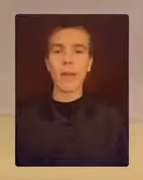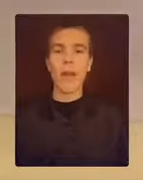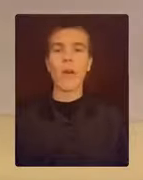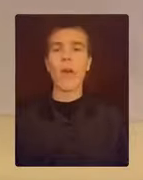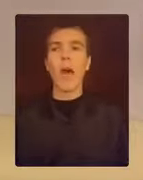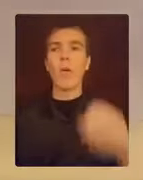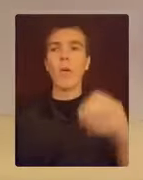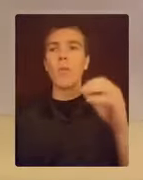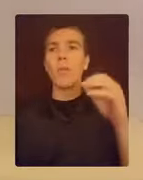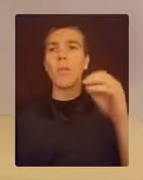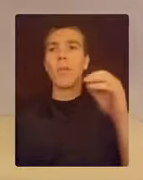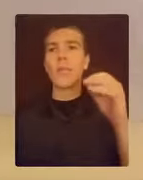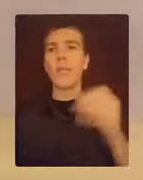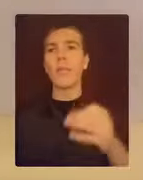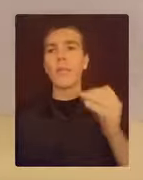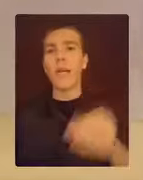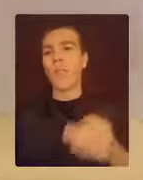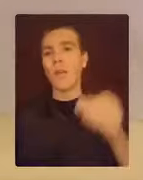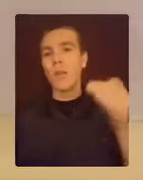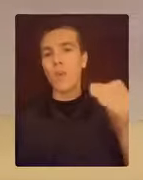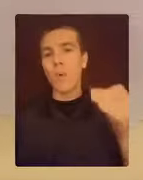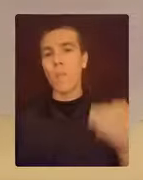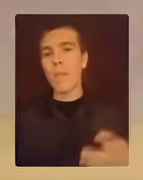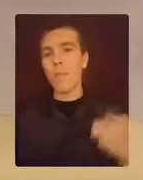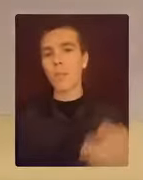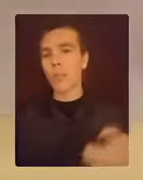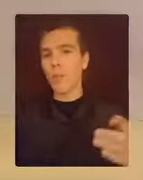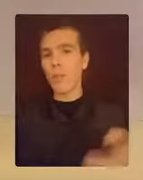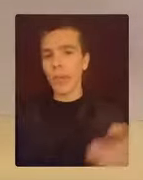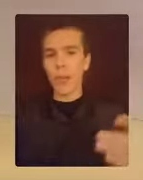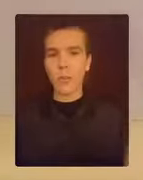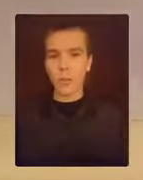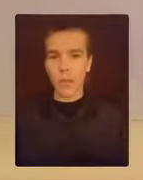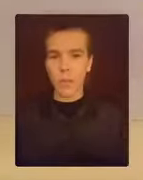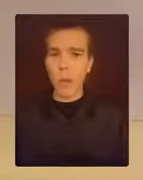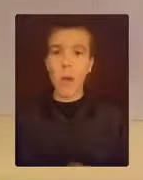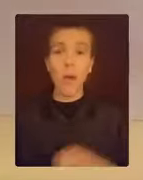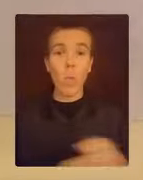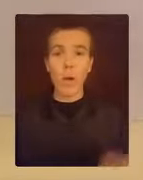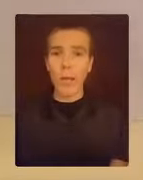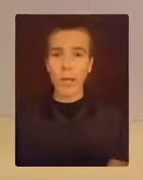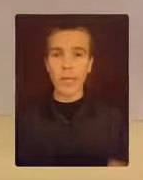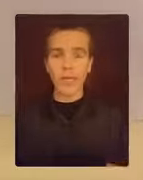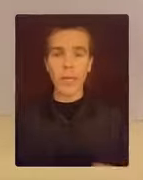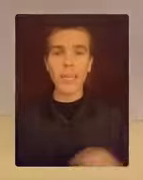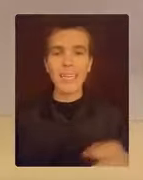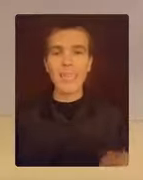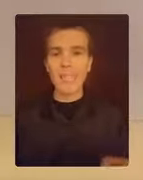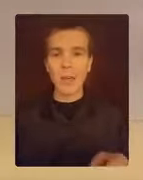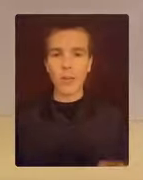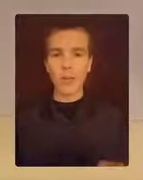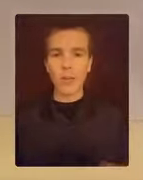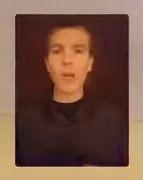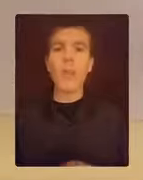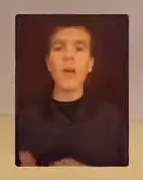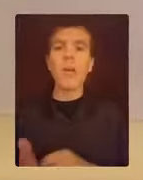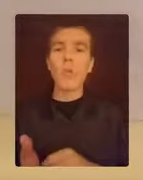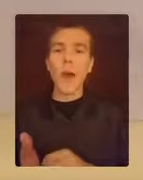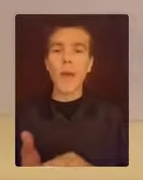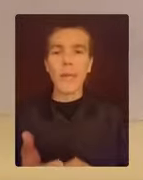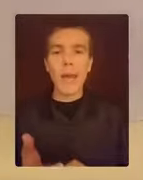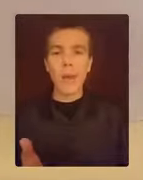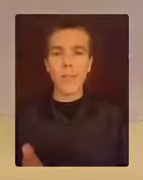write down. You want to do is every time that you remember something in a dream, no matter what it is, any detail in the dream,